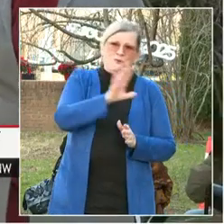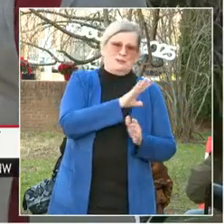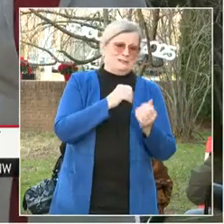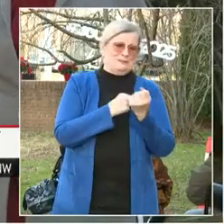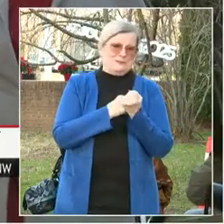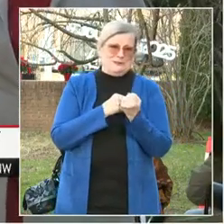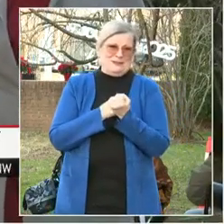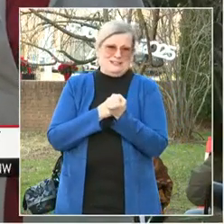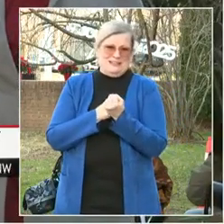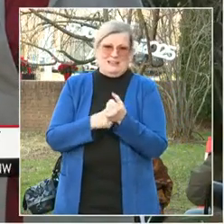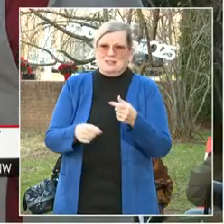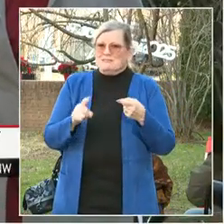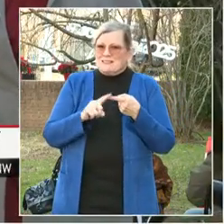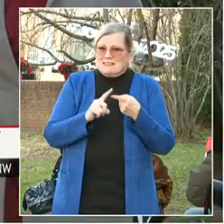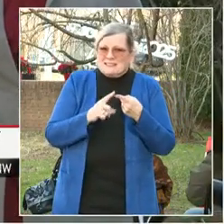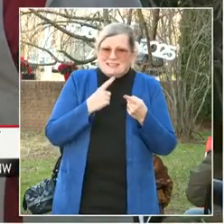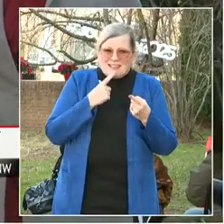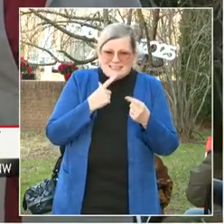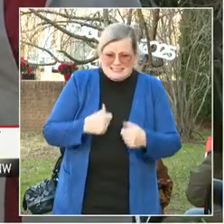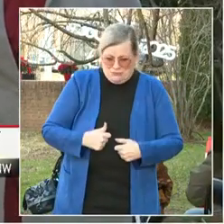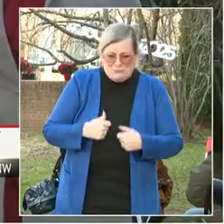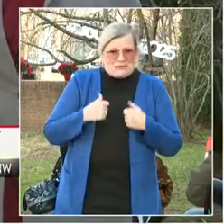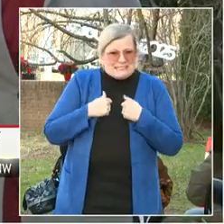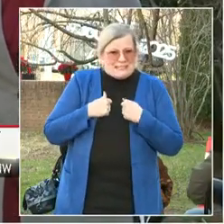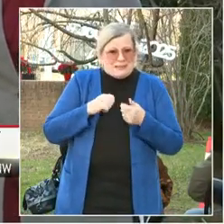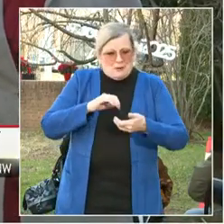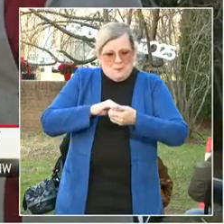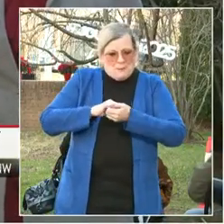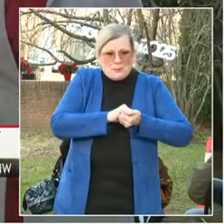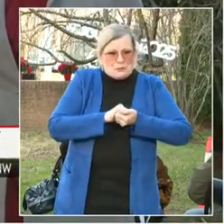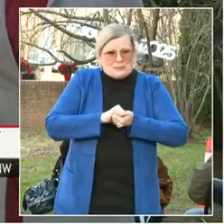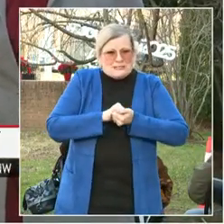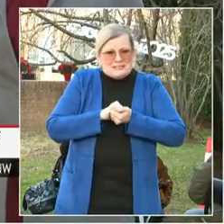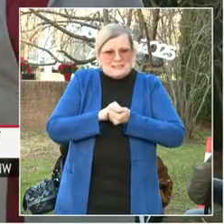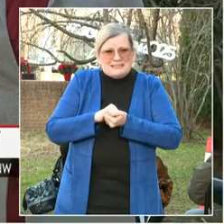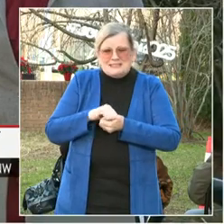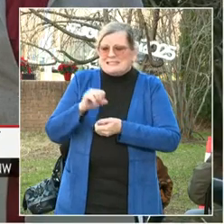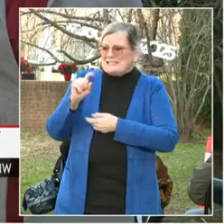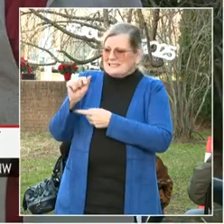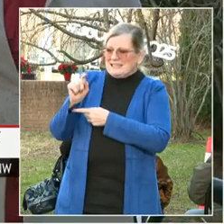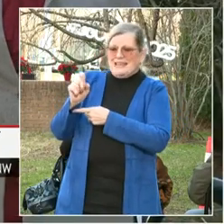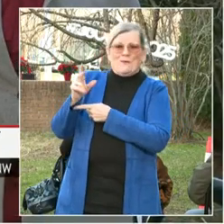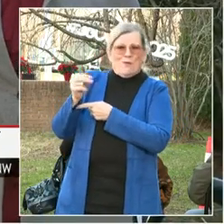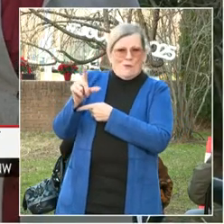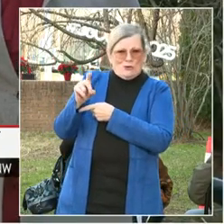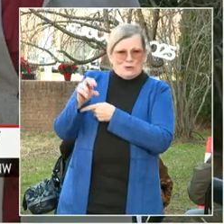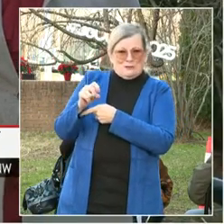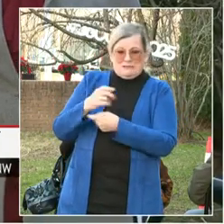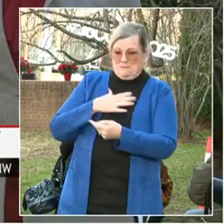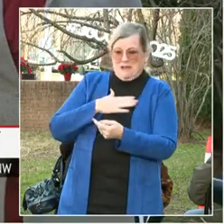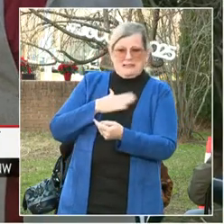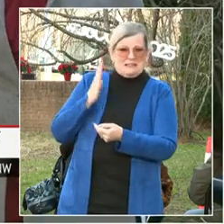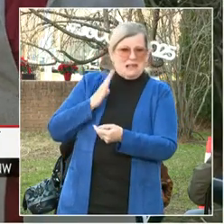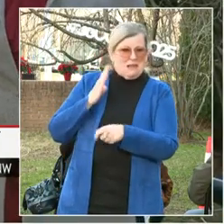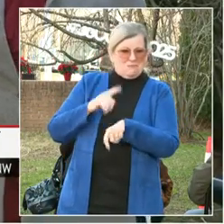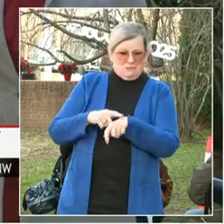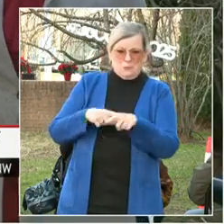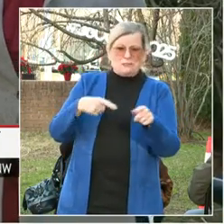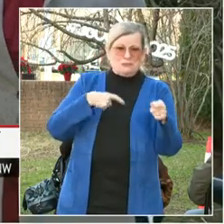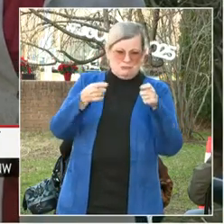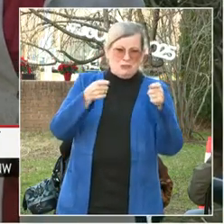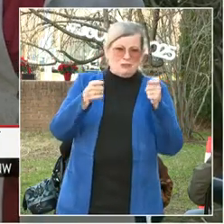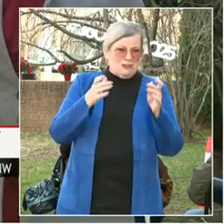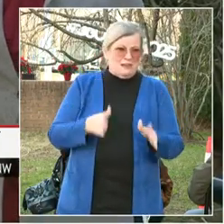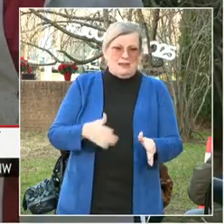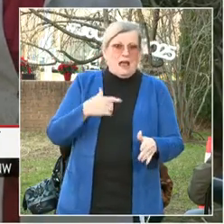residents, partners, and stakeholders that I've had the pleasure of working with during my time as director and in my longer DC government career. I know not everybody always agrees